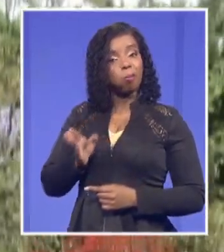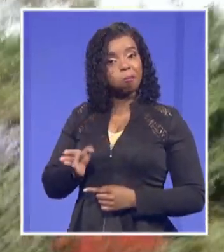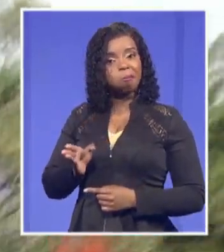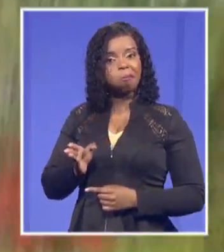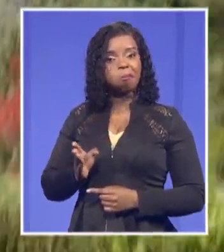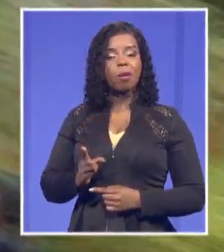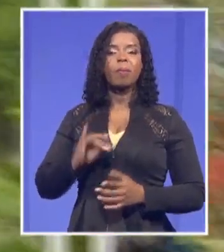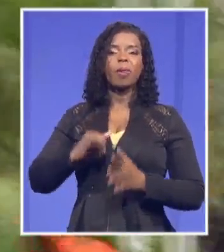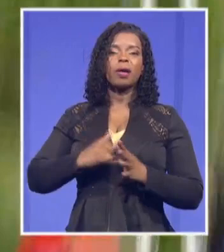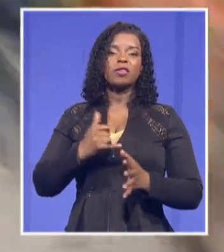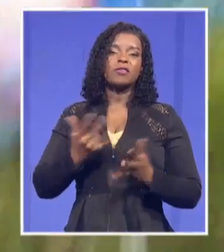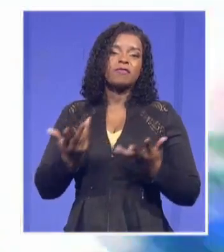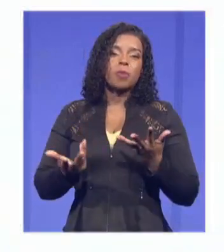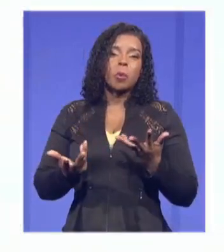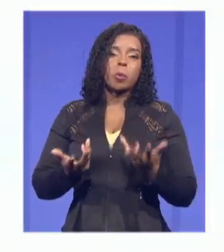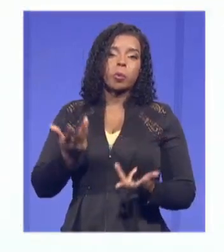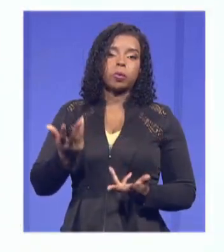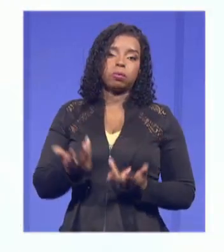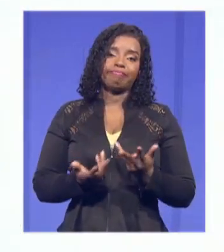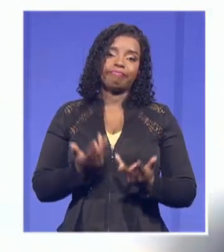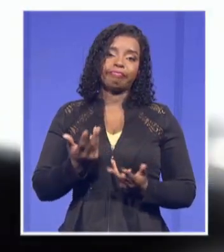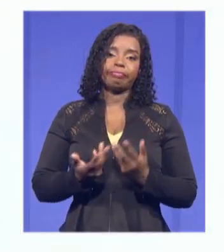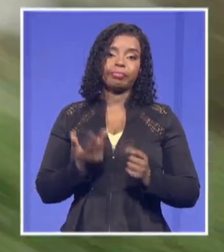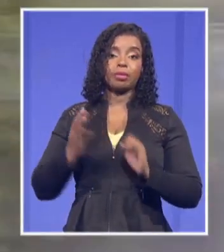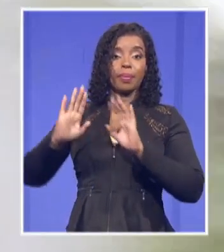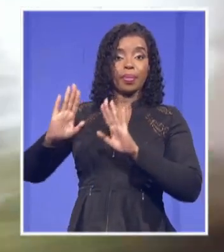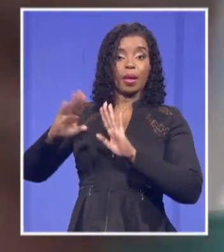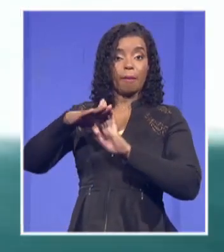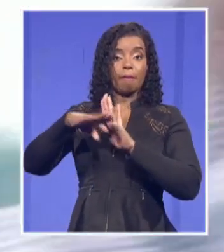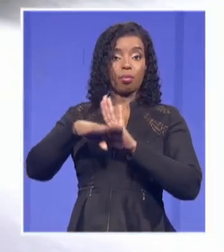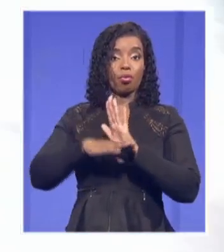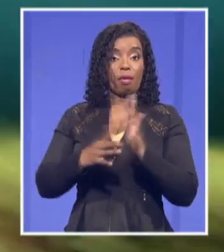in terms of their program for the day,